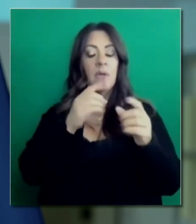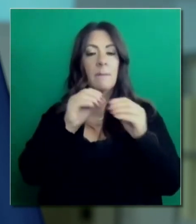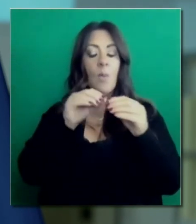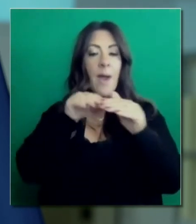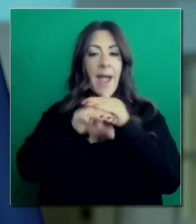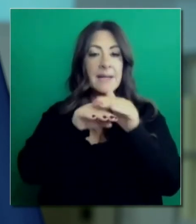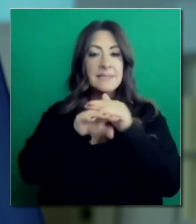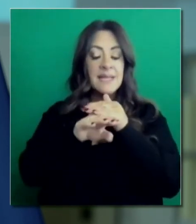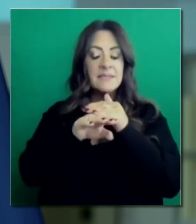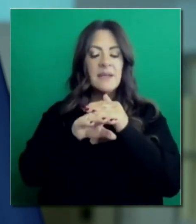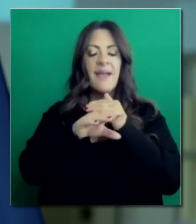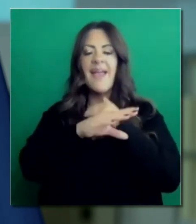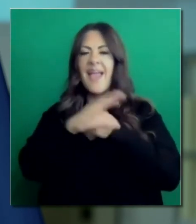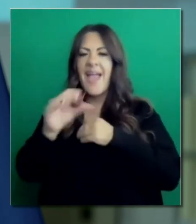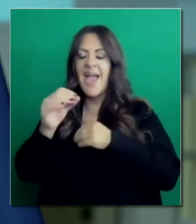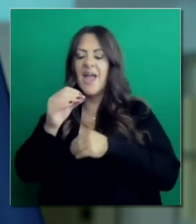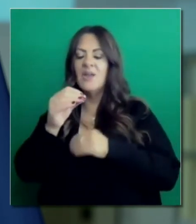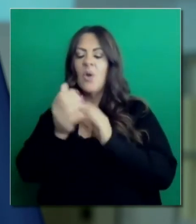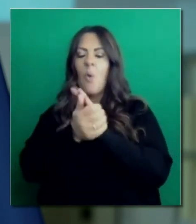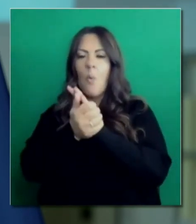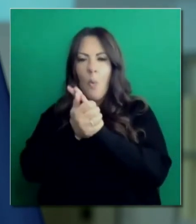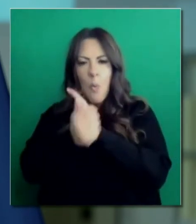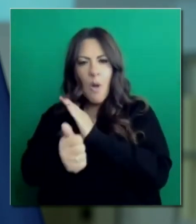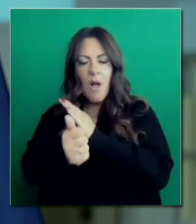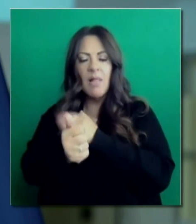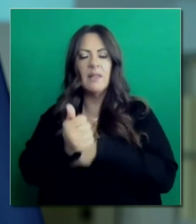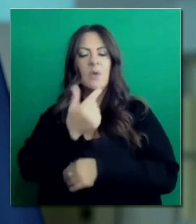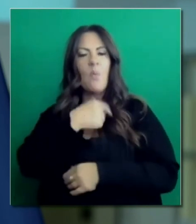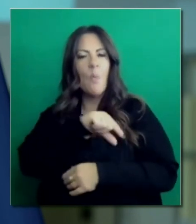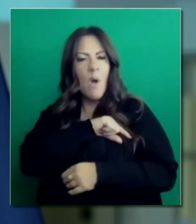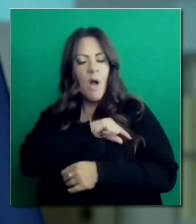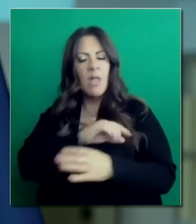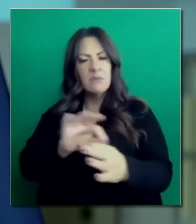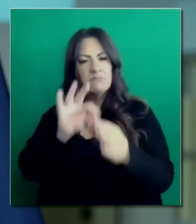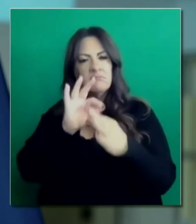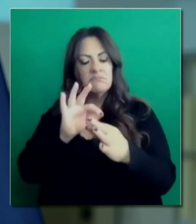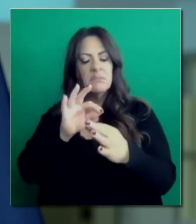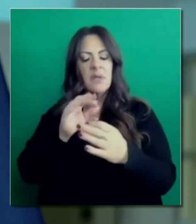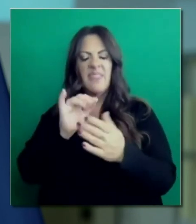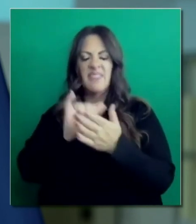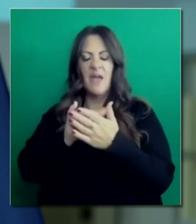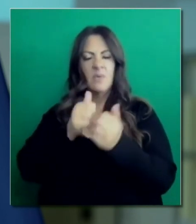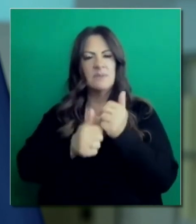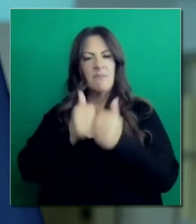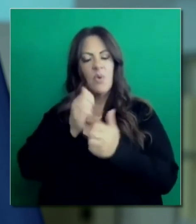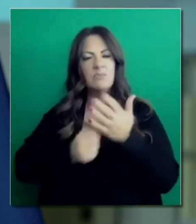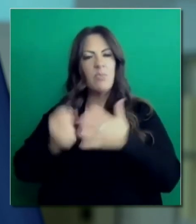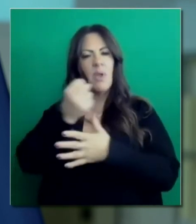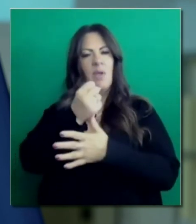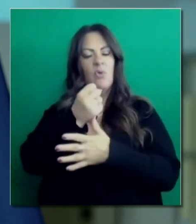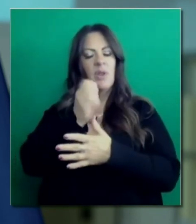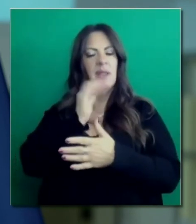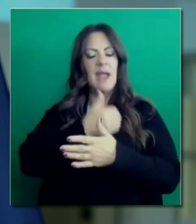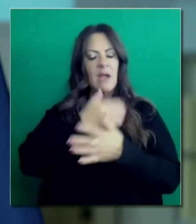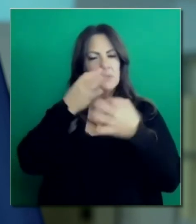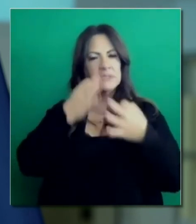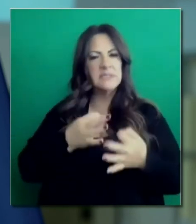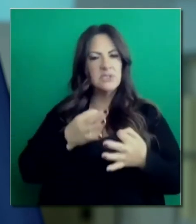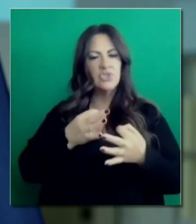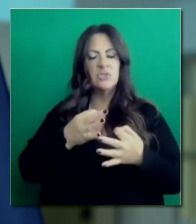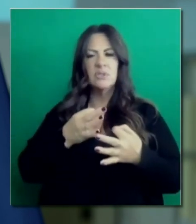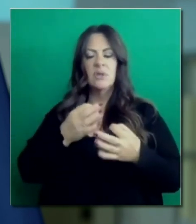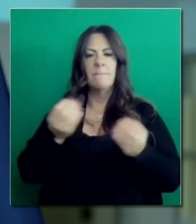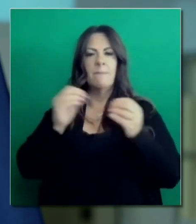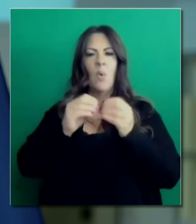and that's foundational. And that's why I was very pleased after efforts in the past from previous administration to look at